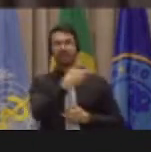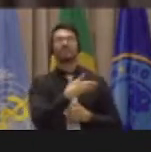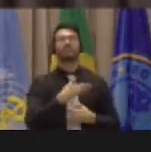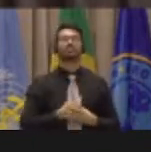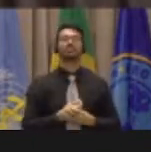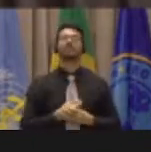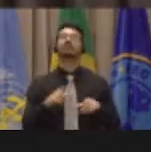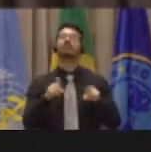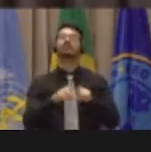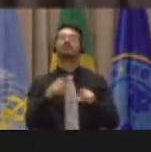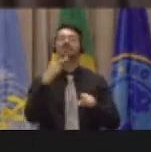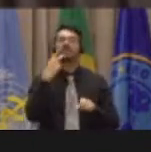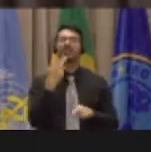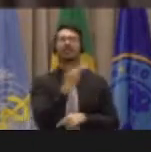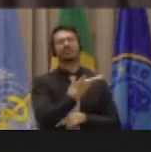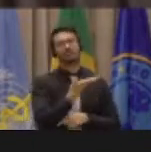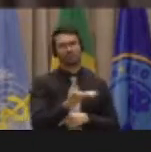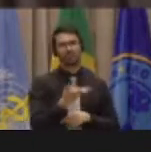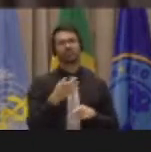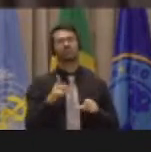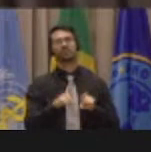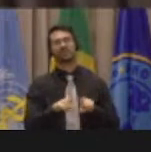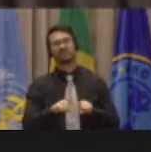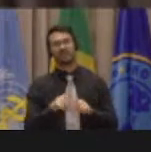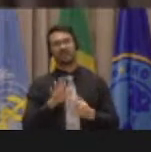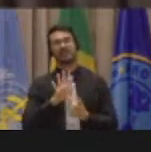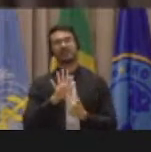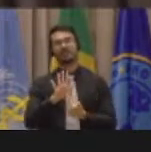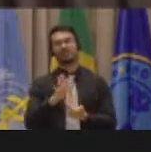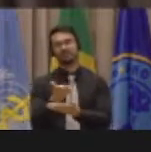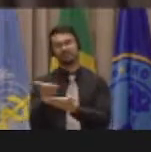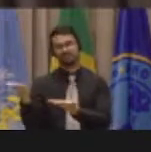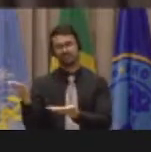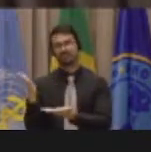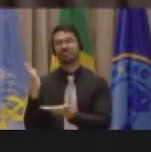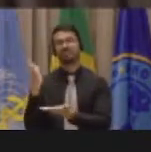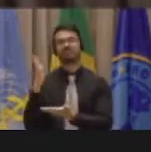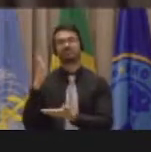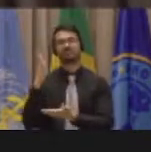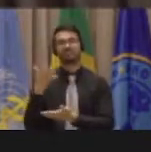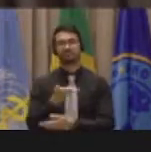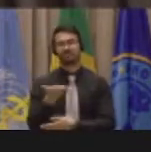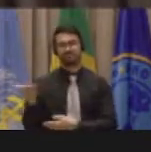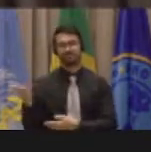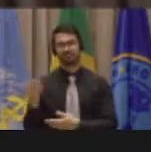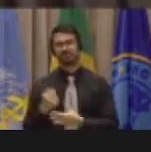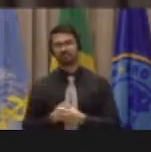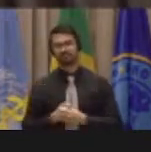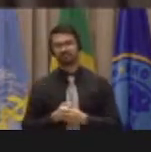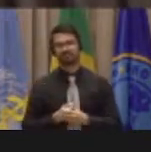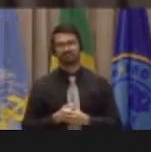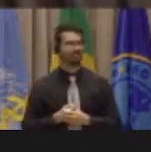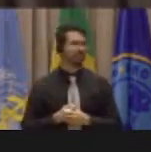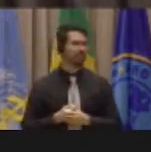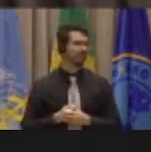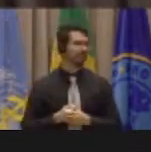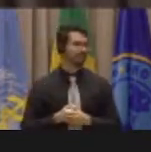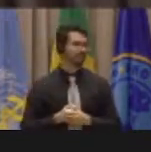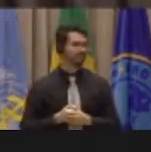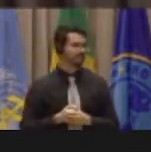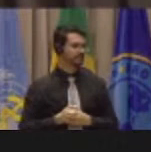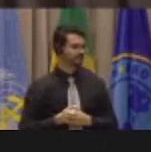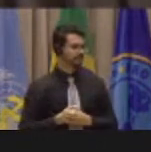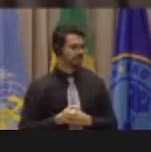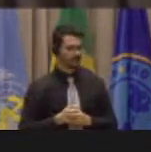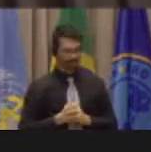these situations. I would like just to mention that, and I would like to give the floor to other